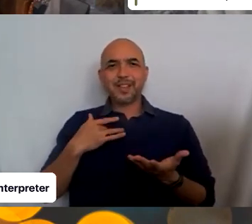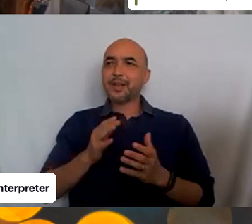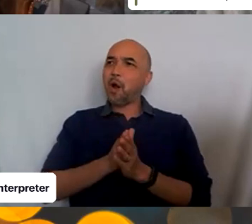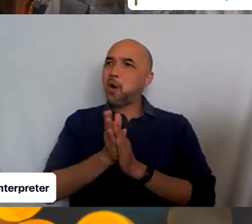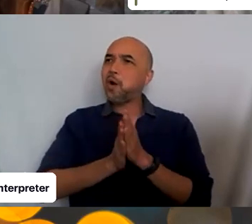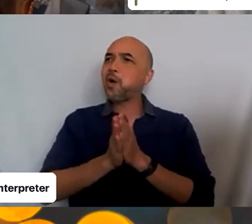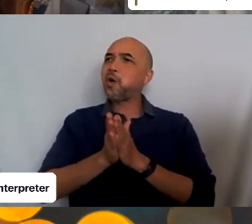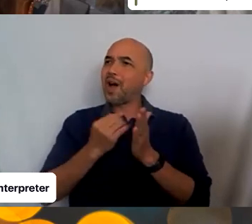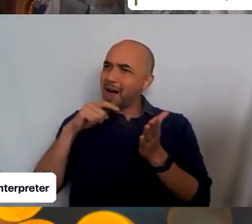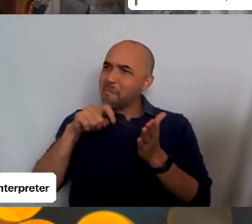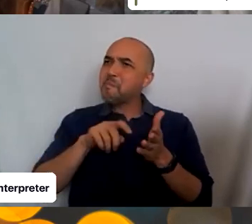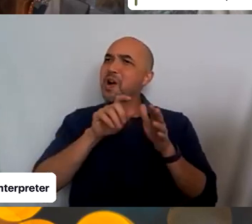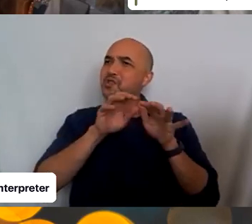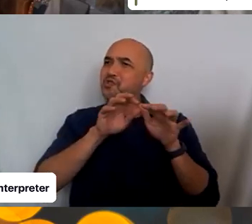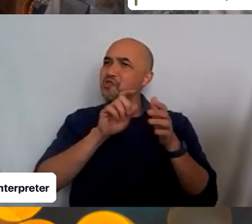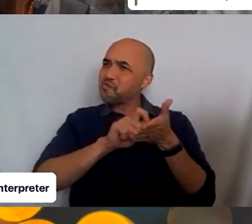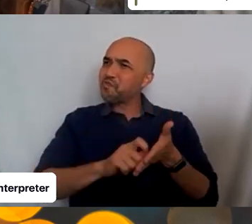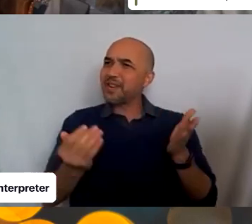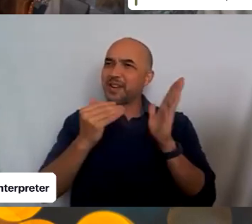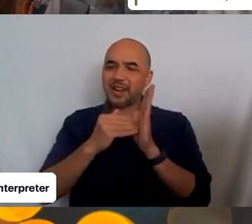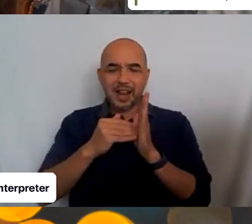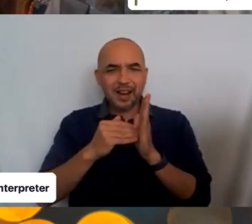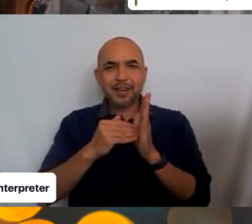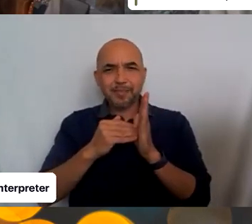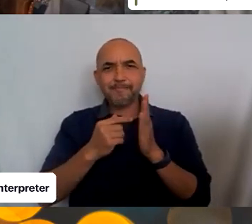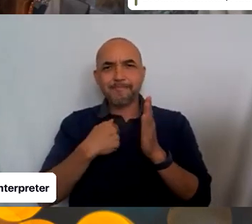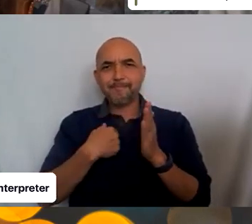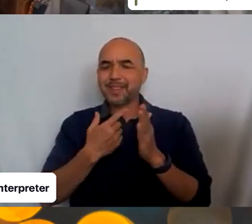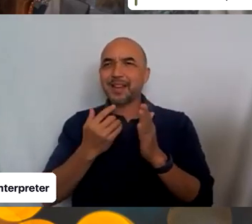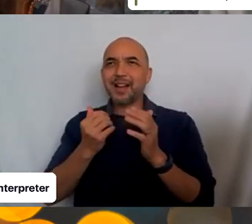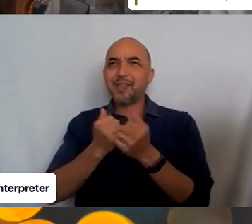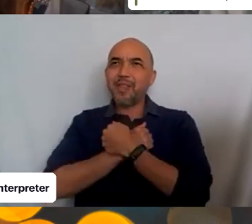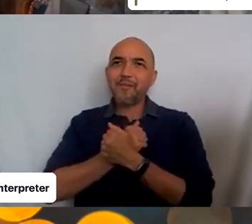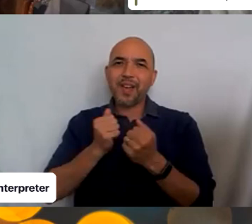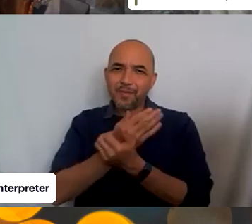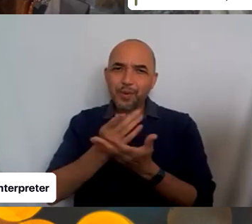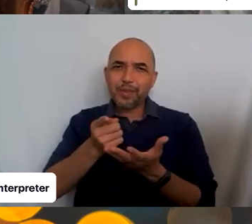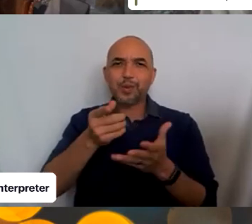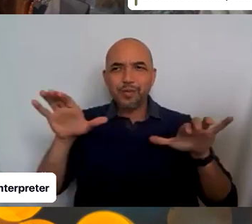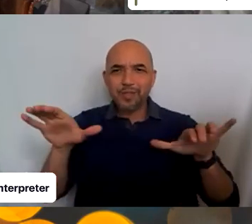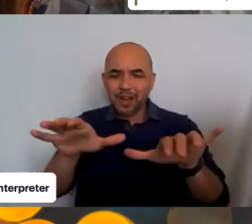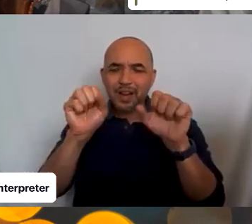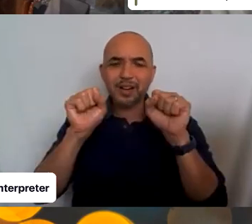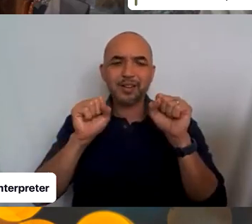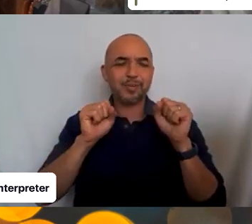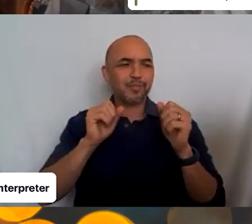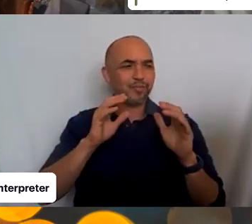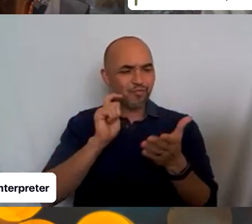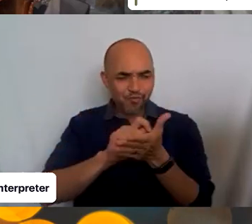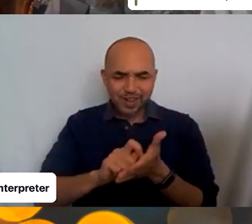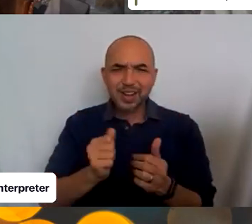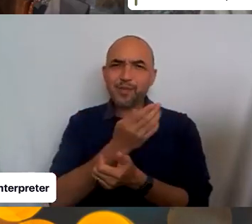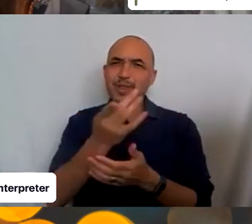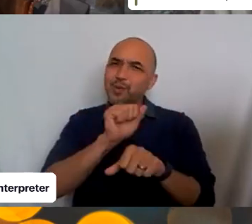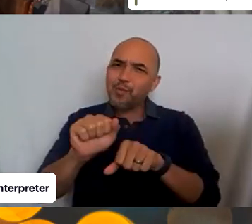should get back into writing. Like I really love everything that you've done and you've written and you've worked so hard for. So